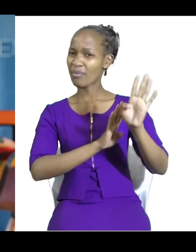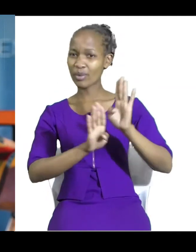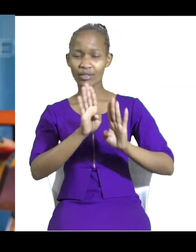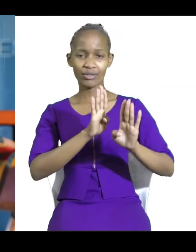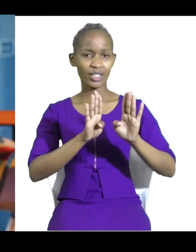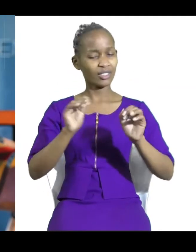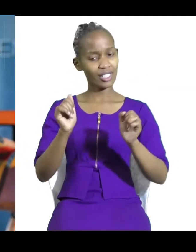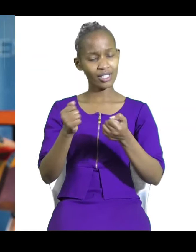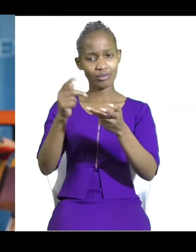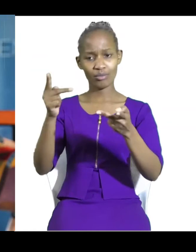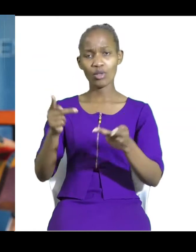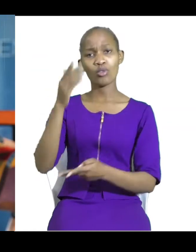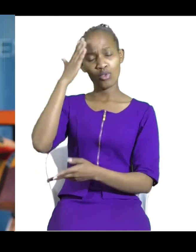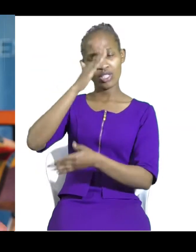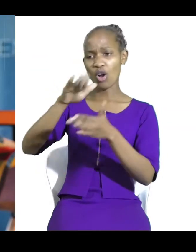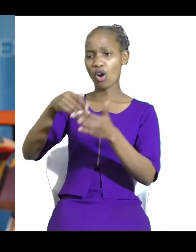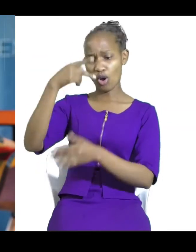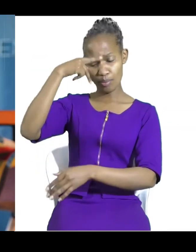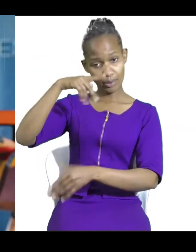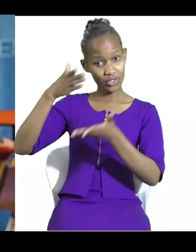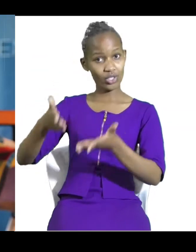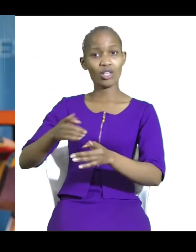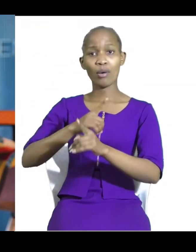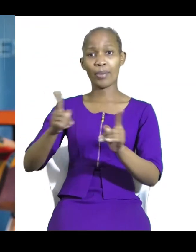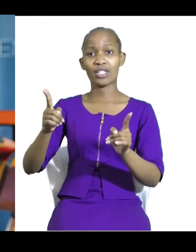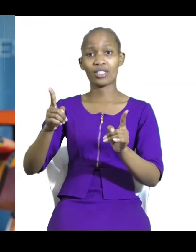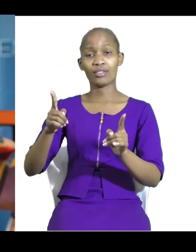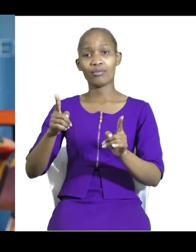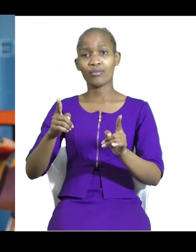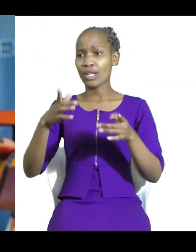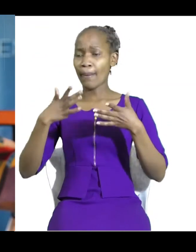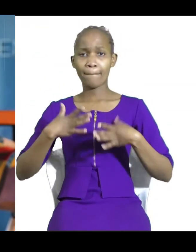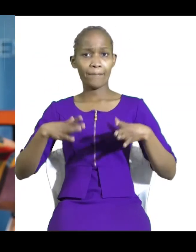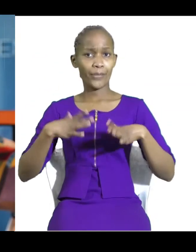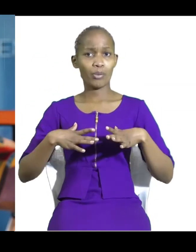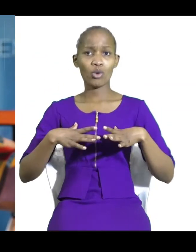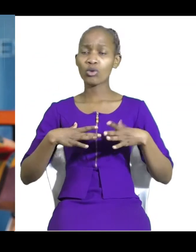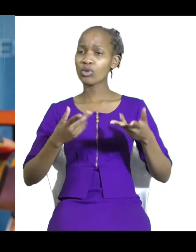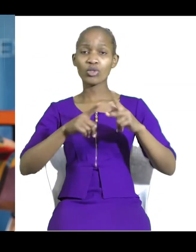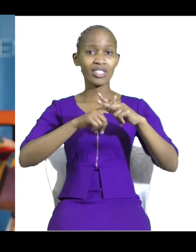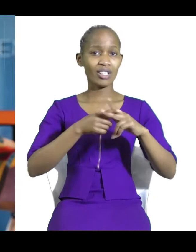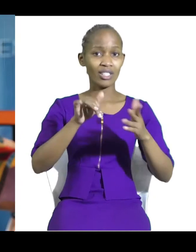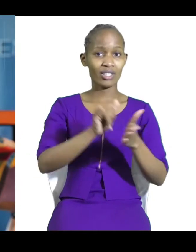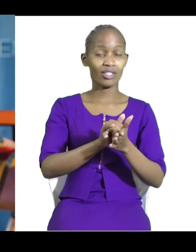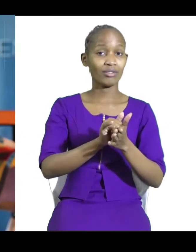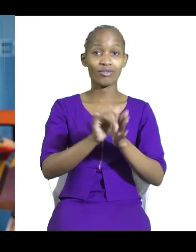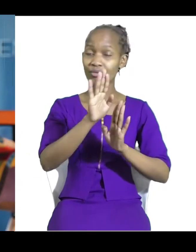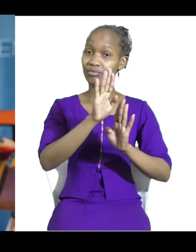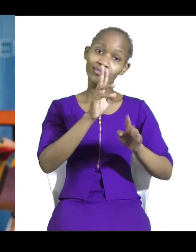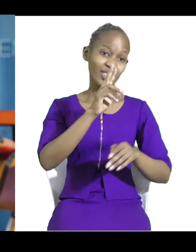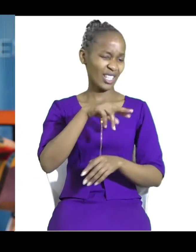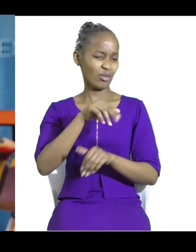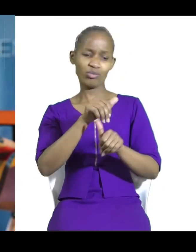Attitudinal safe spaces, you'll realize that all these policies will be there, but what is the attitude of the people who are supposed to implement them? If the attitude is